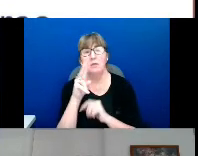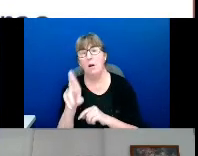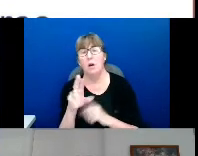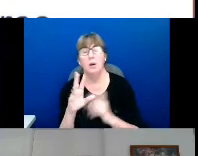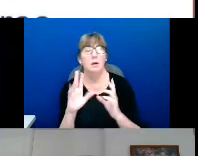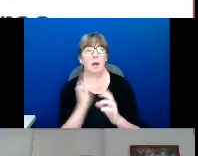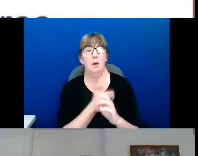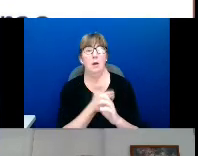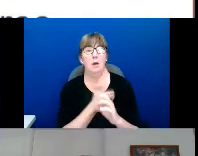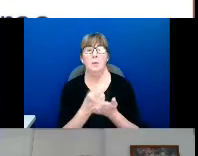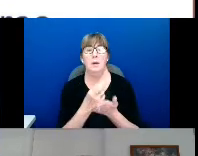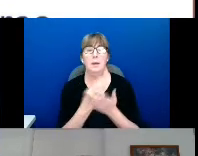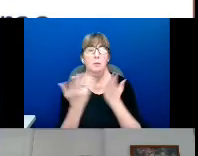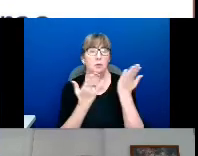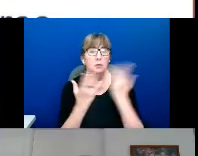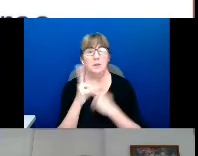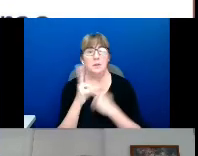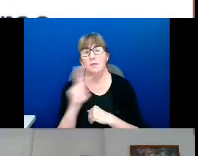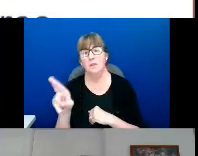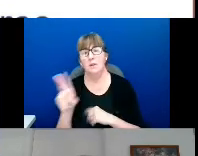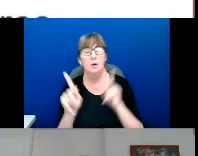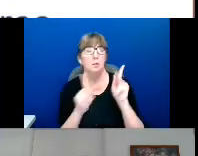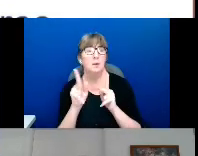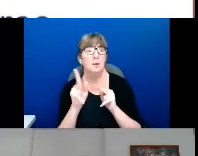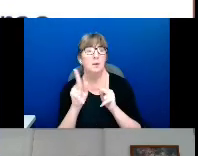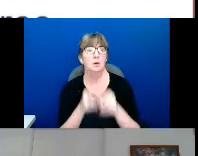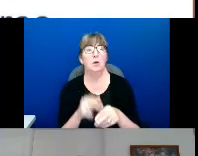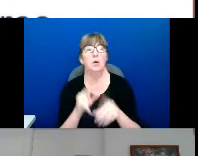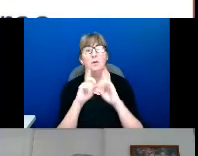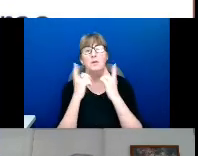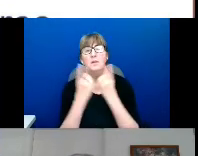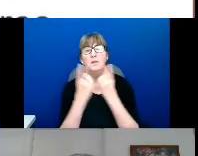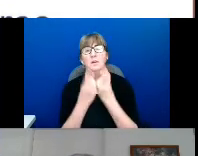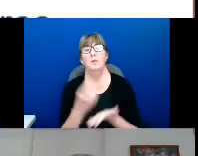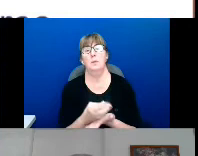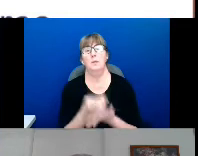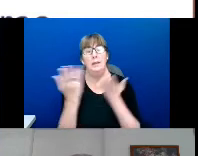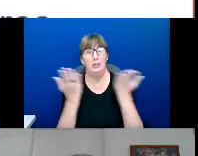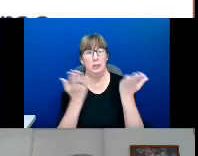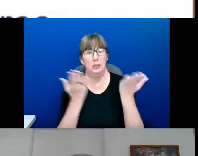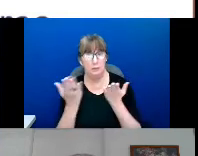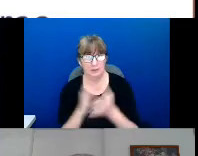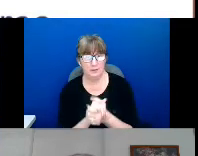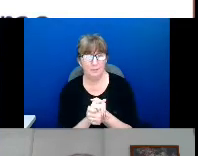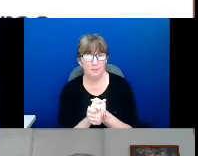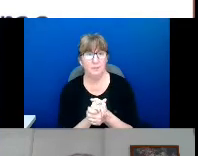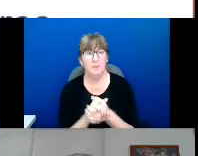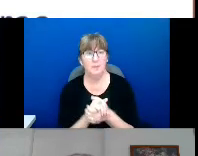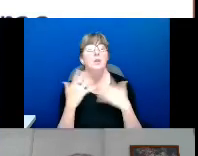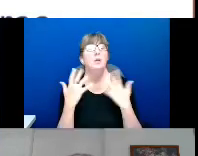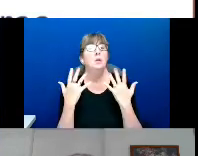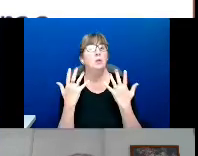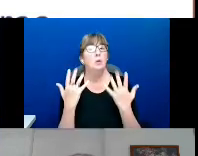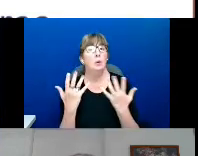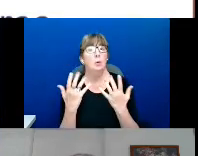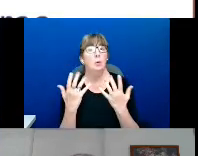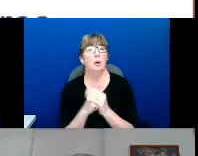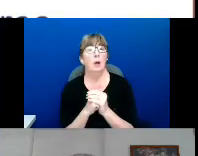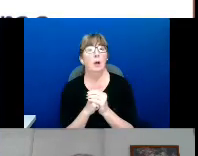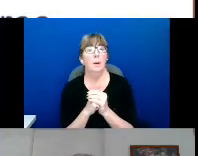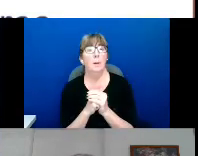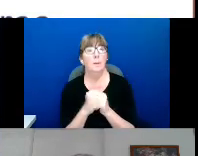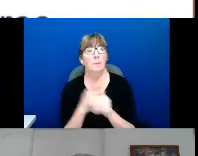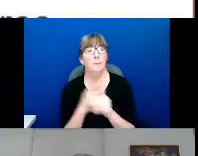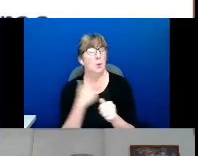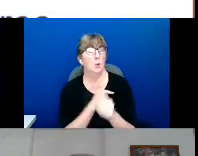are called the Division of Rehabilitation Services. So we make a real concerted effort